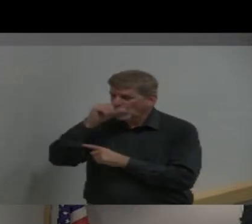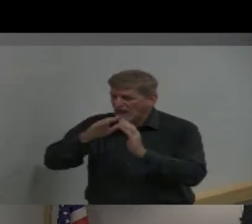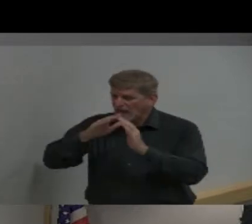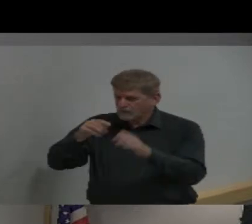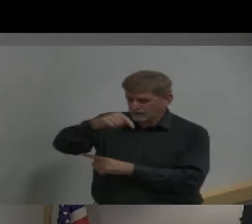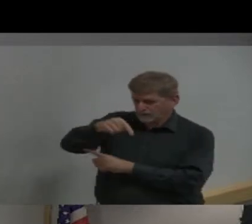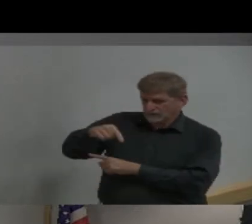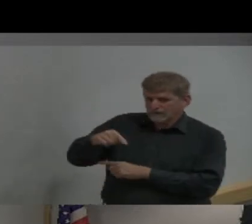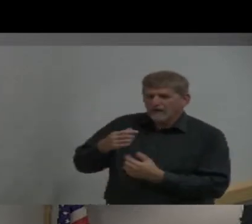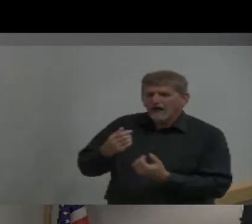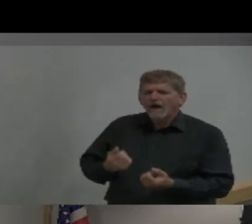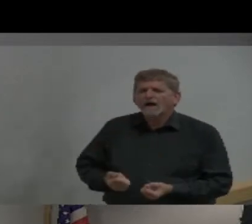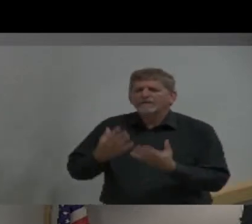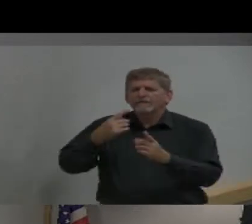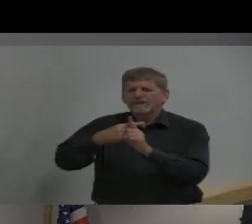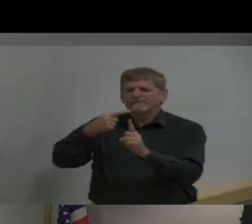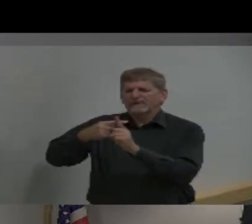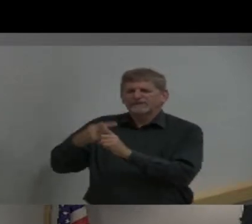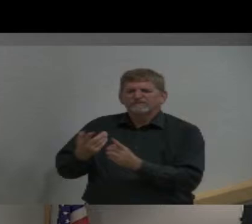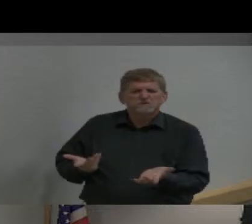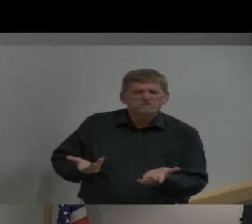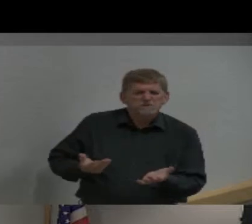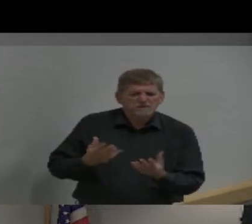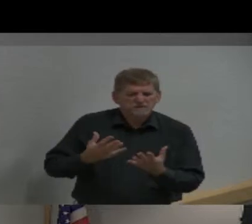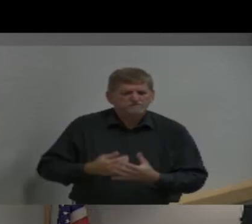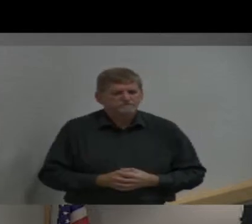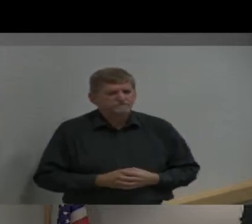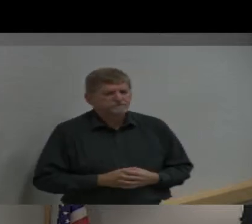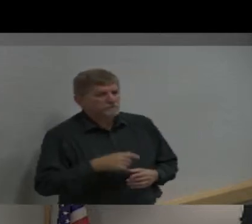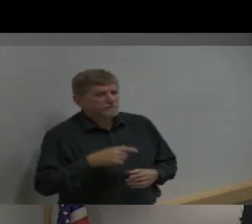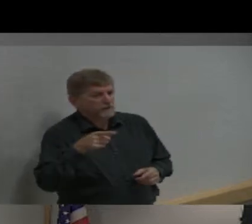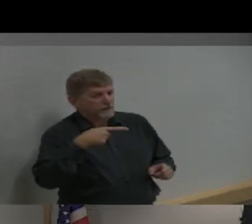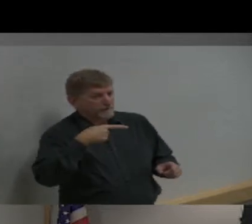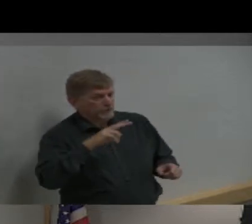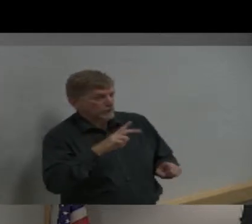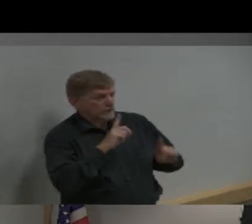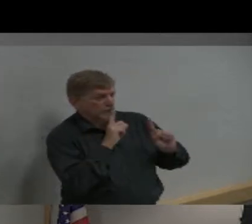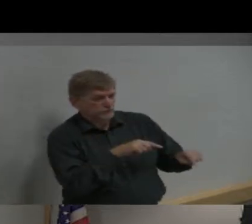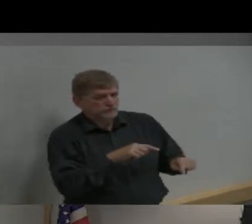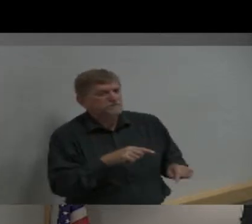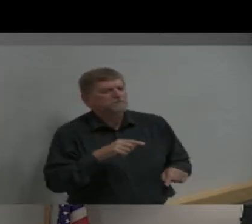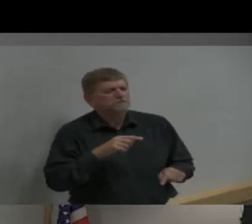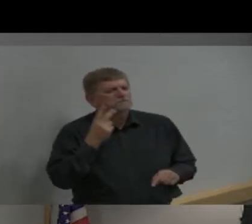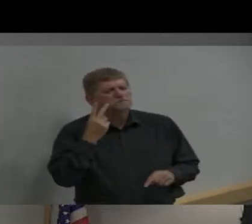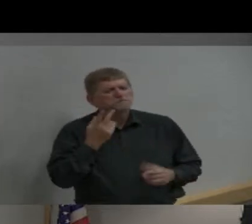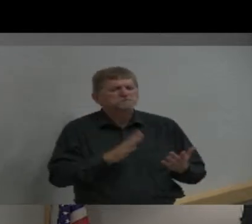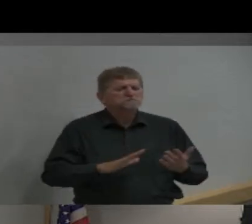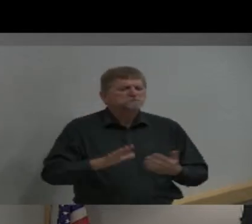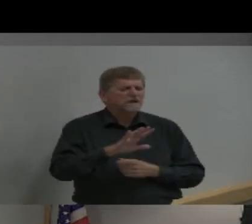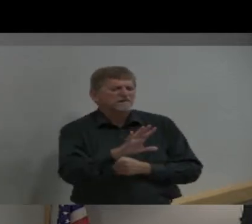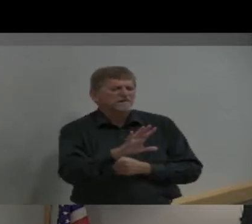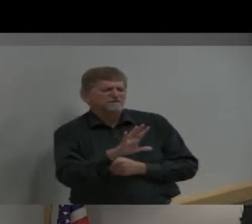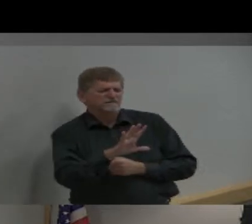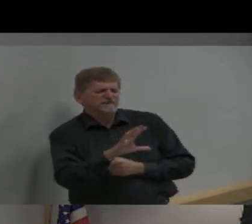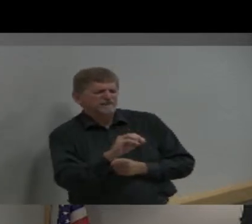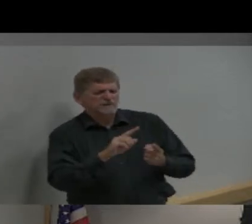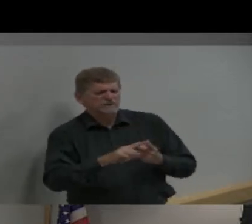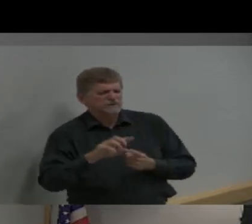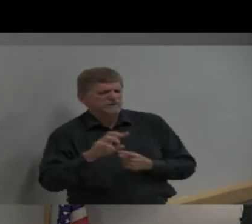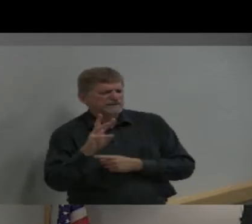of quarantine? Absolutely. So we continue to see about 50 to 60% of our cases primarily coming